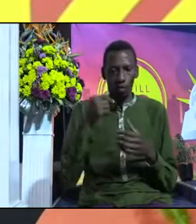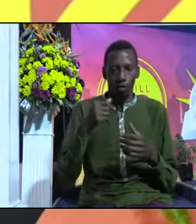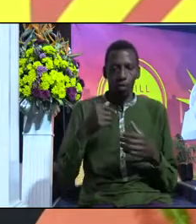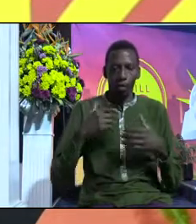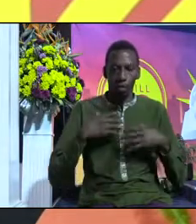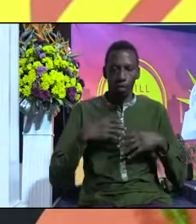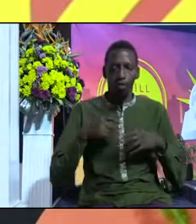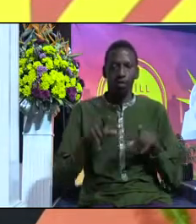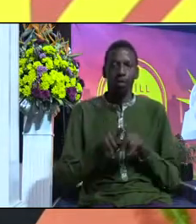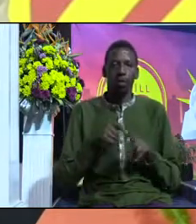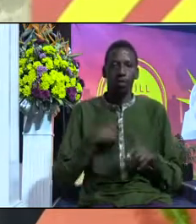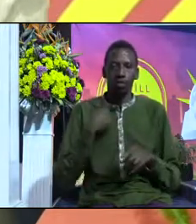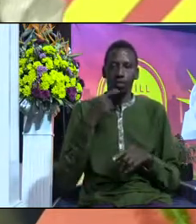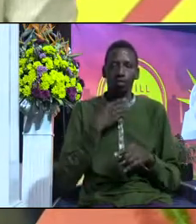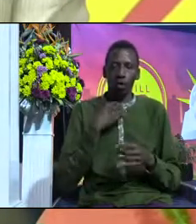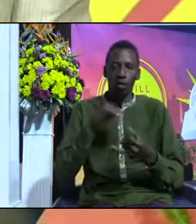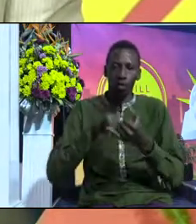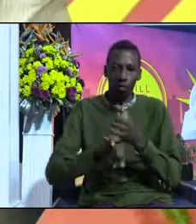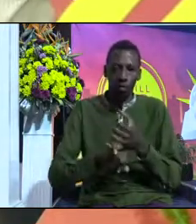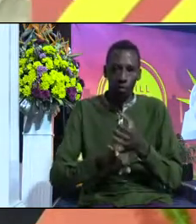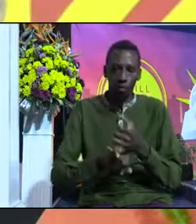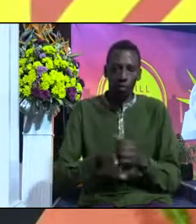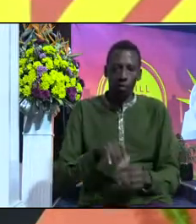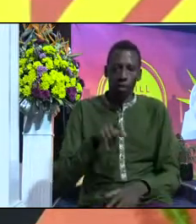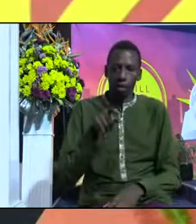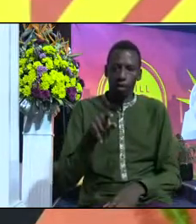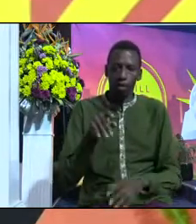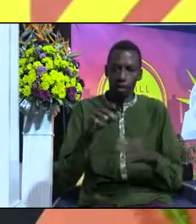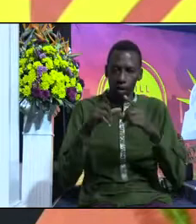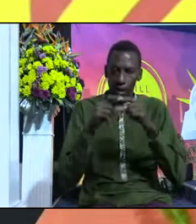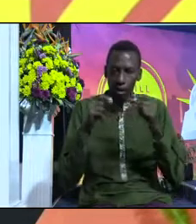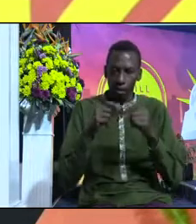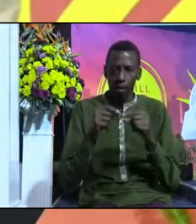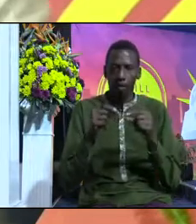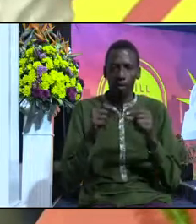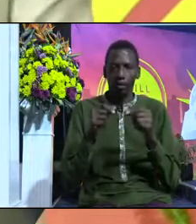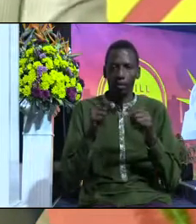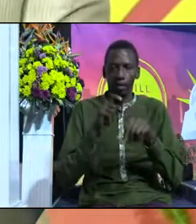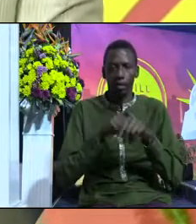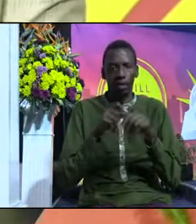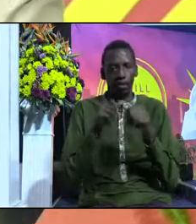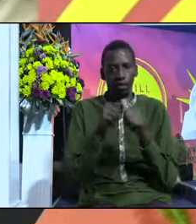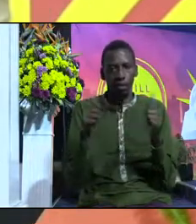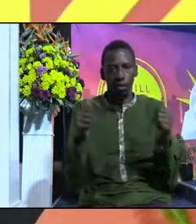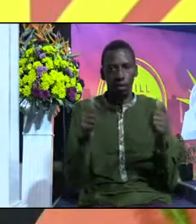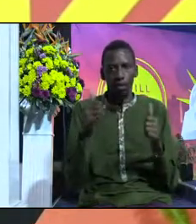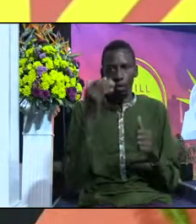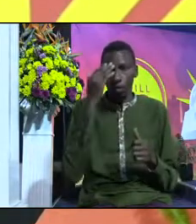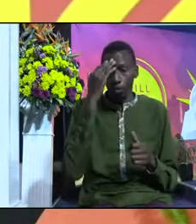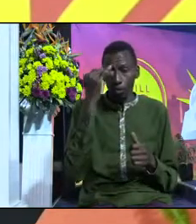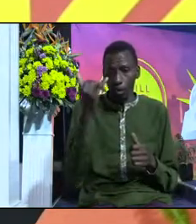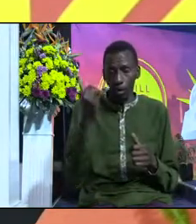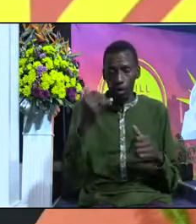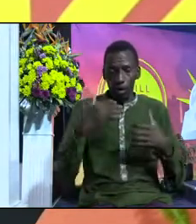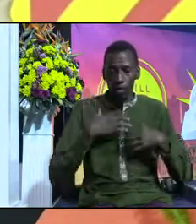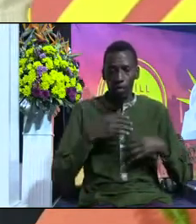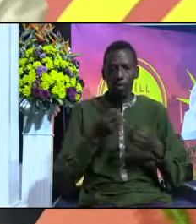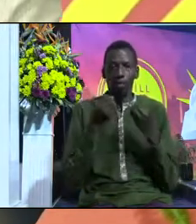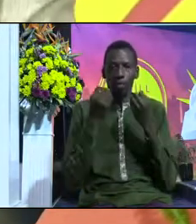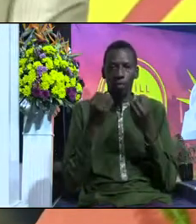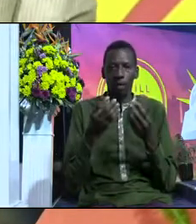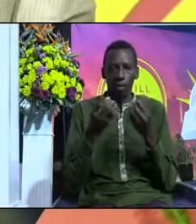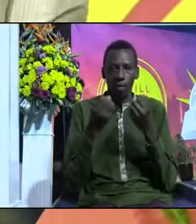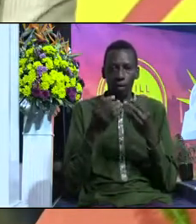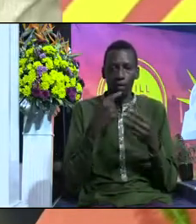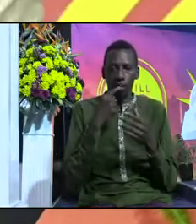married. This is a timely message because many people are saying that the institution